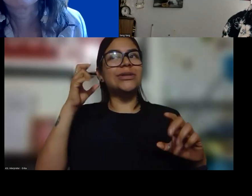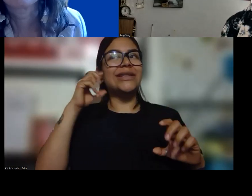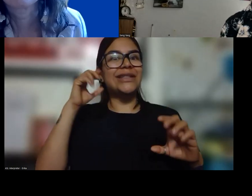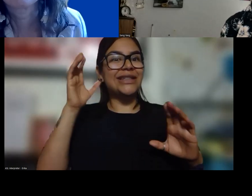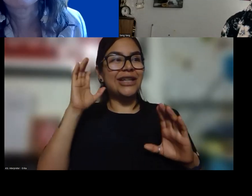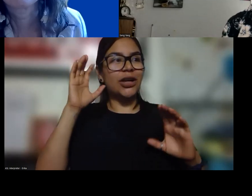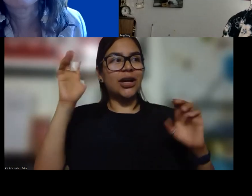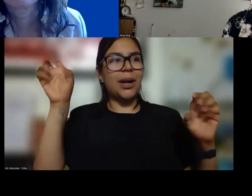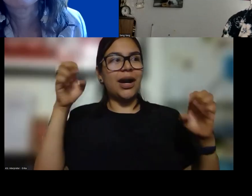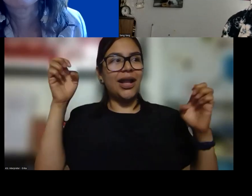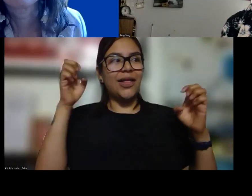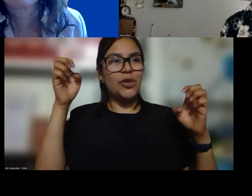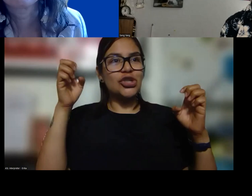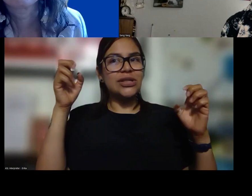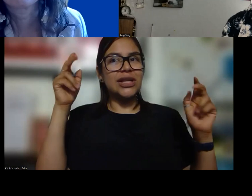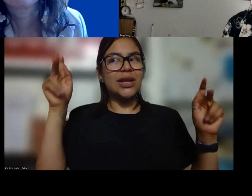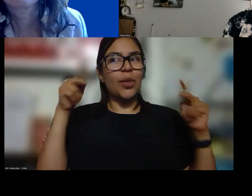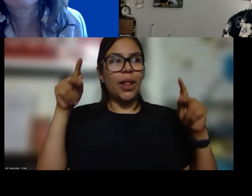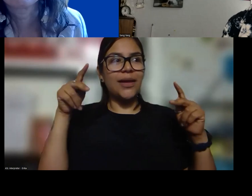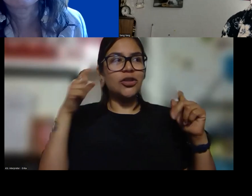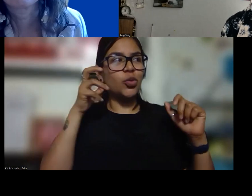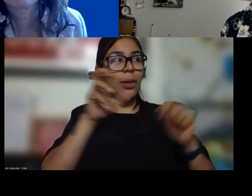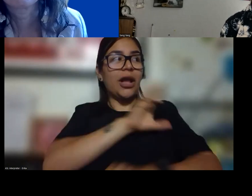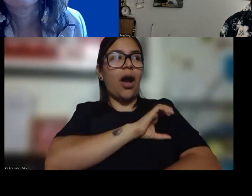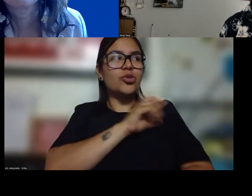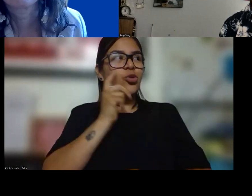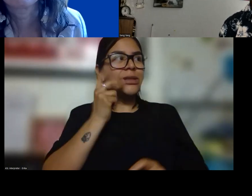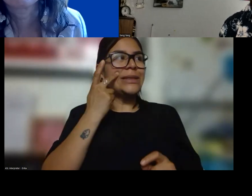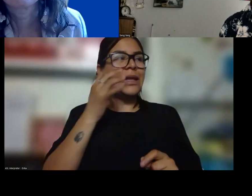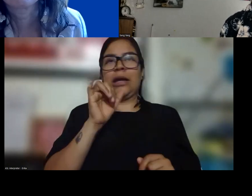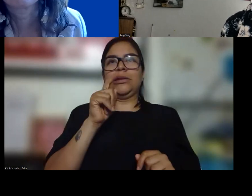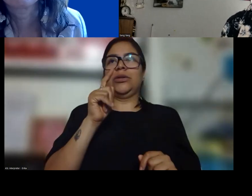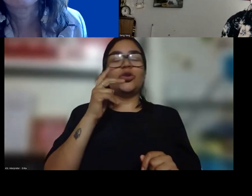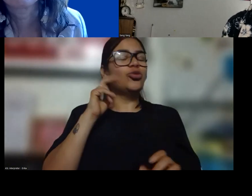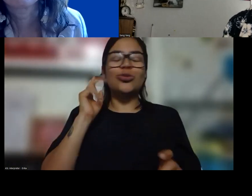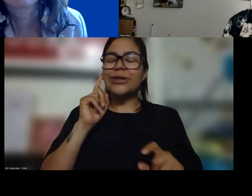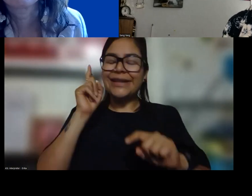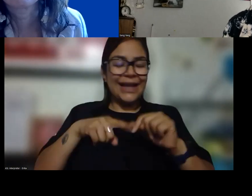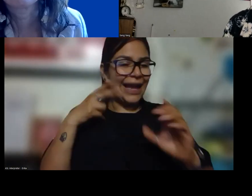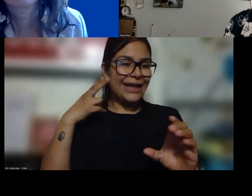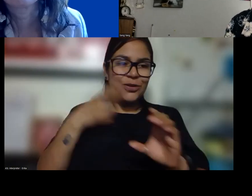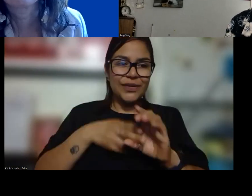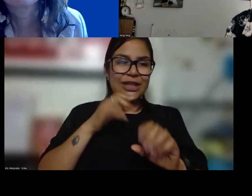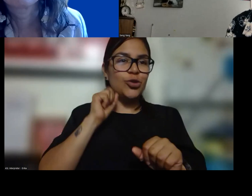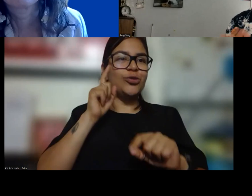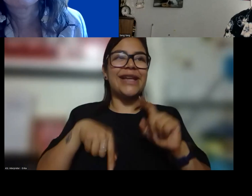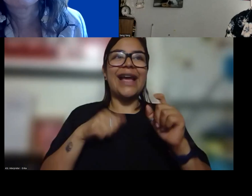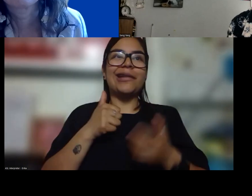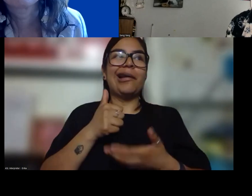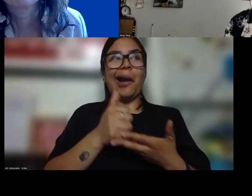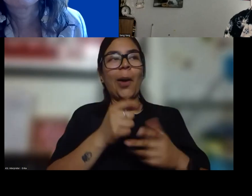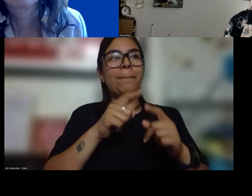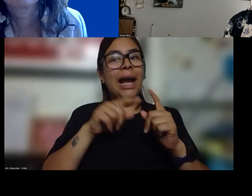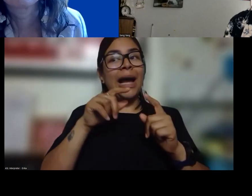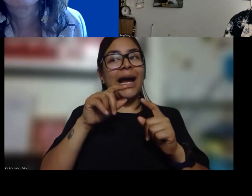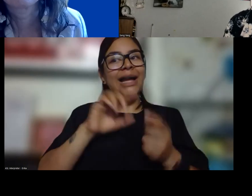you cannot intervene. When you go intervene, then they will put you in a spot that you don't want to be. But here in the United States, when the siren go to